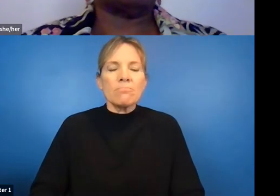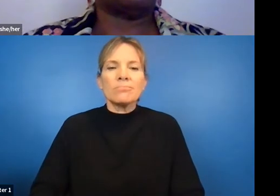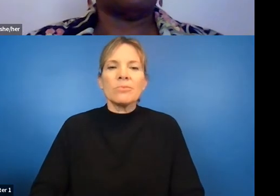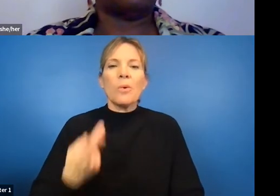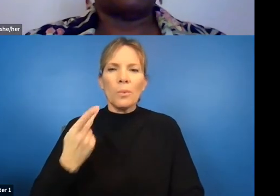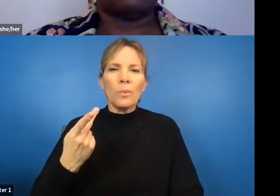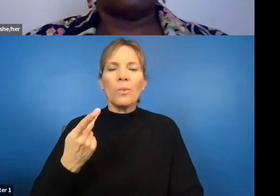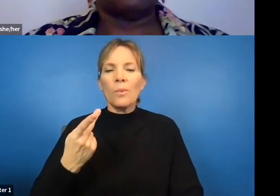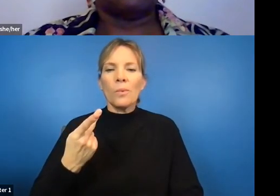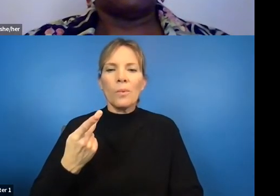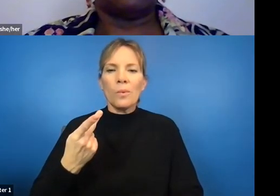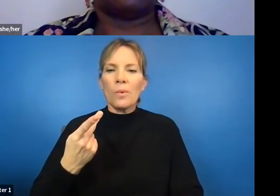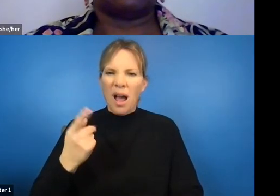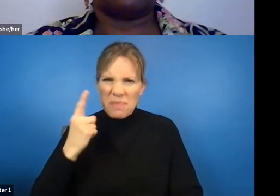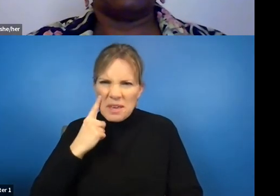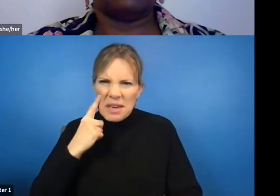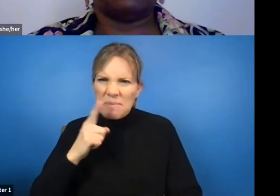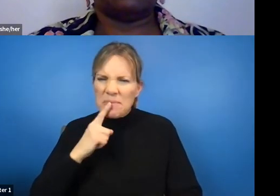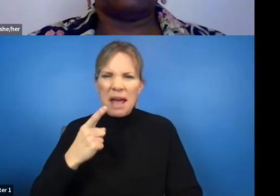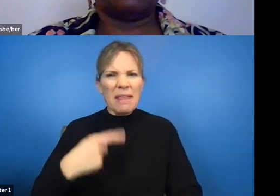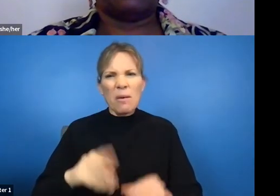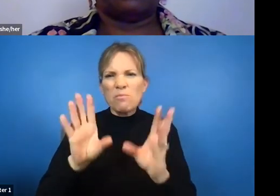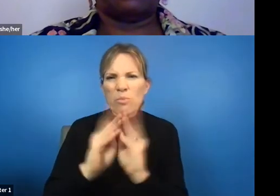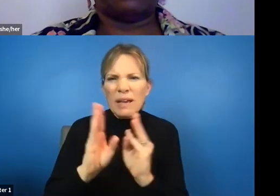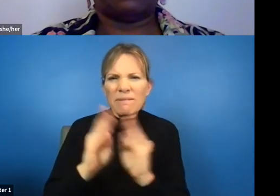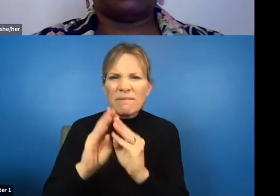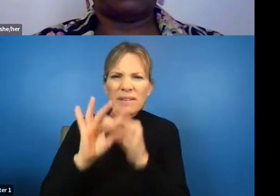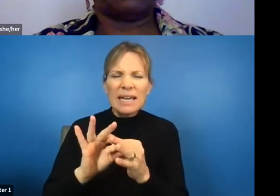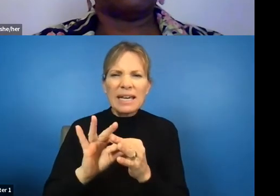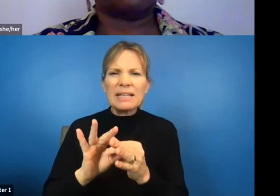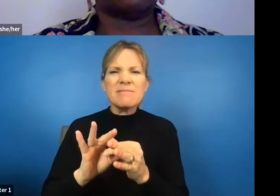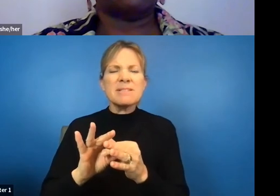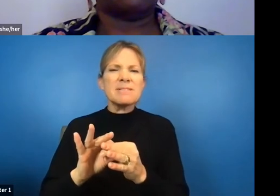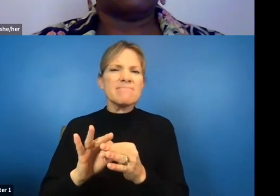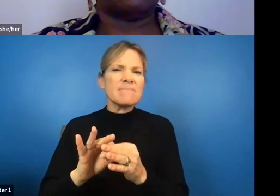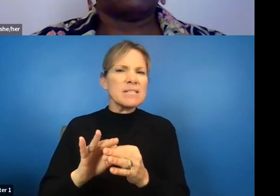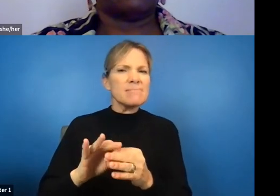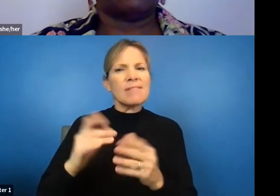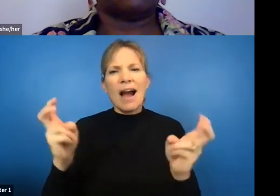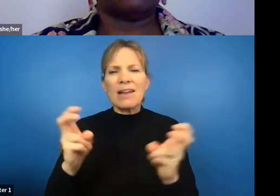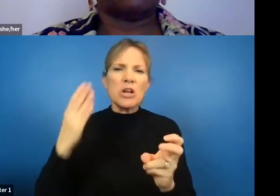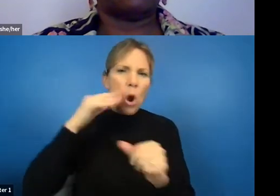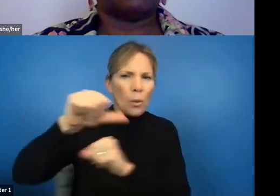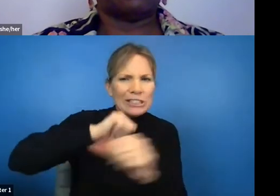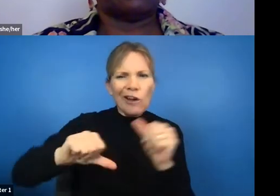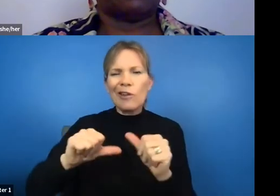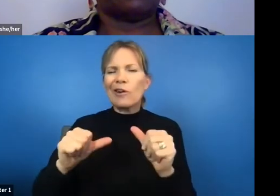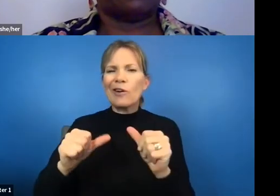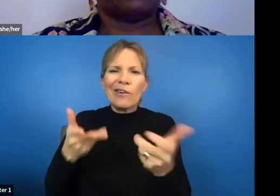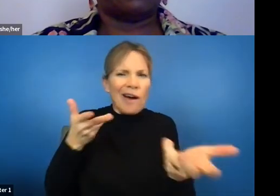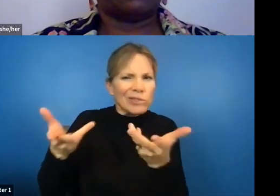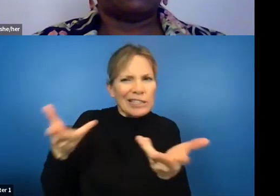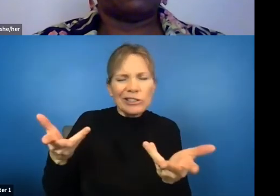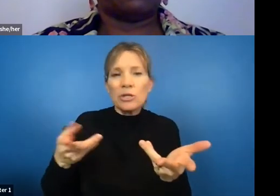had a briefing, sort of get to know each other conversation